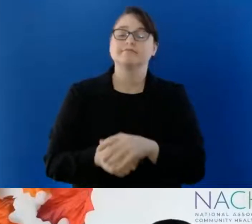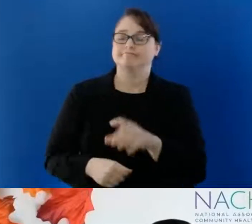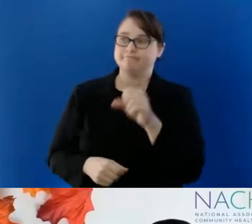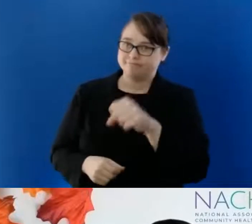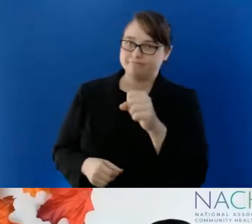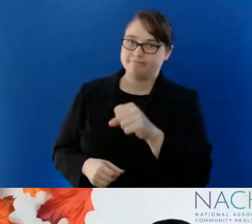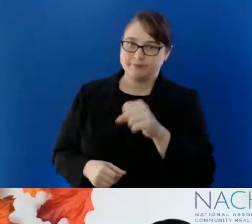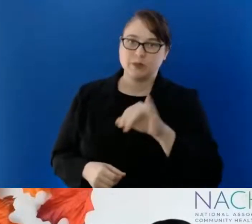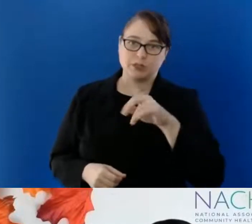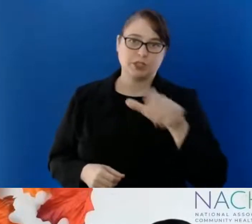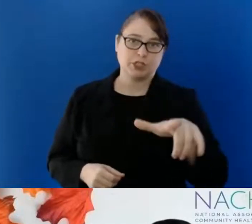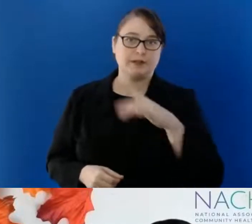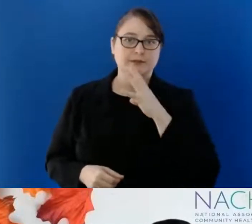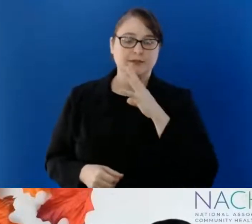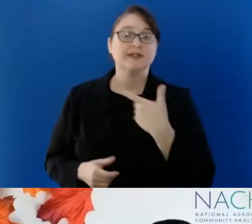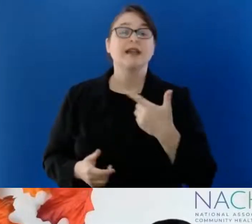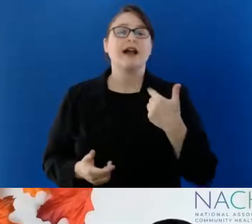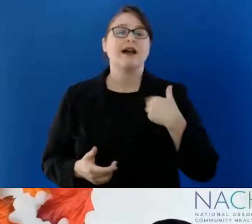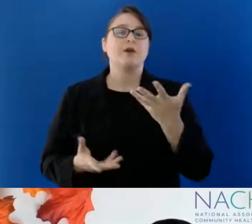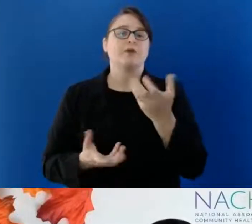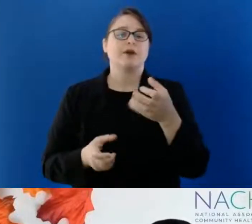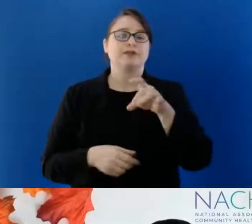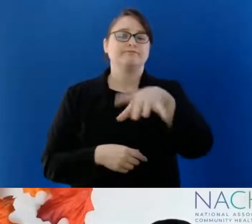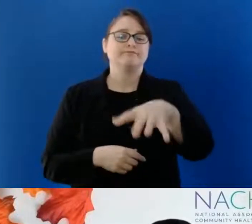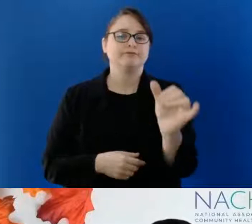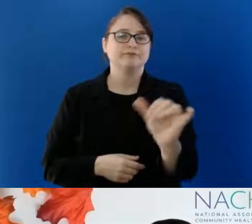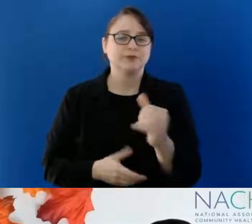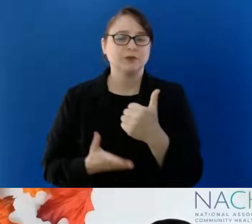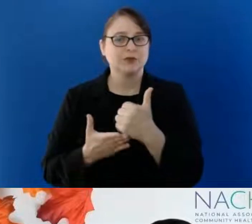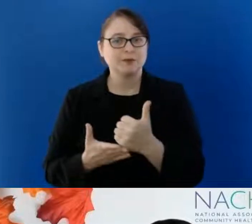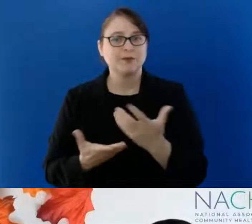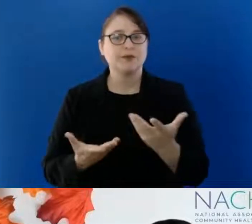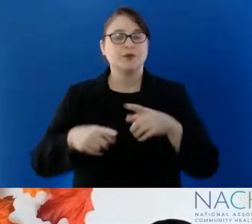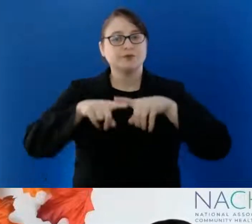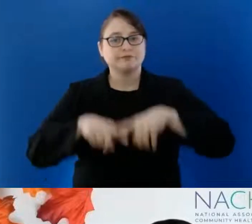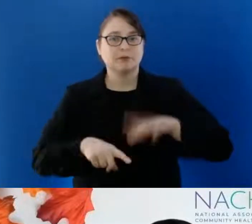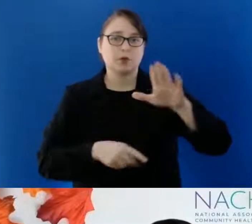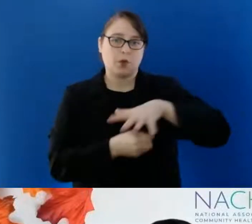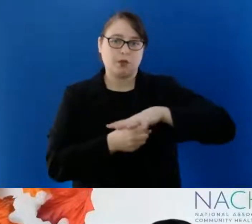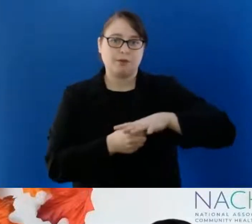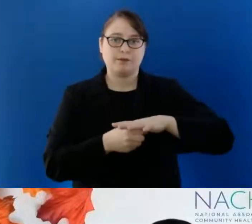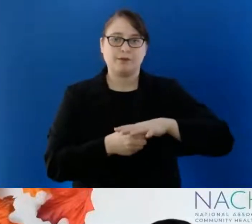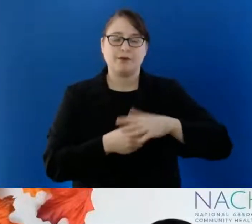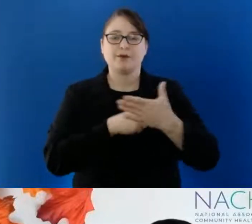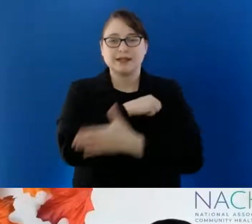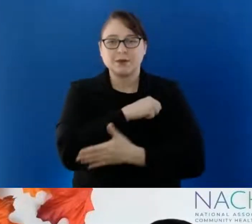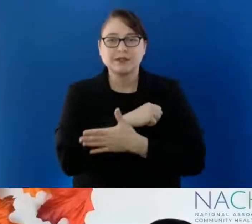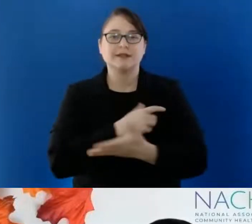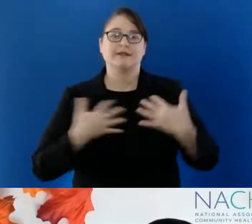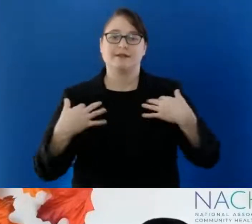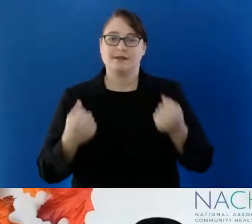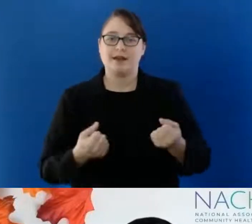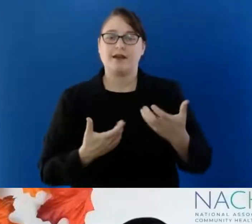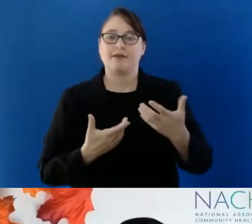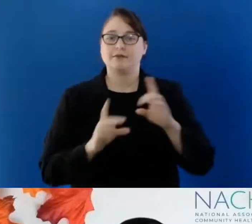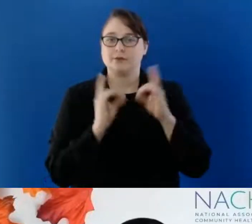mention too, and this might also be helpful, is certainly, rely upon your local county health department. We have a very